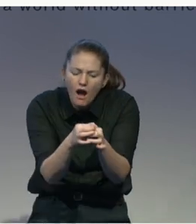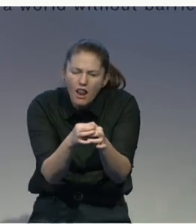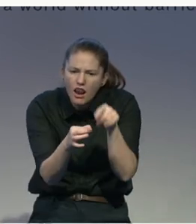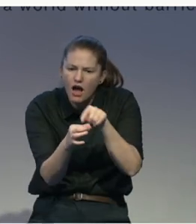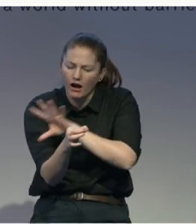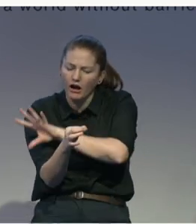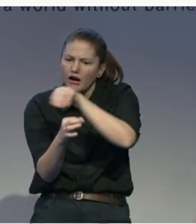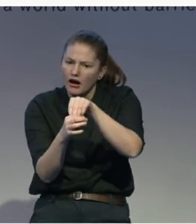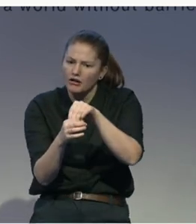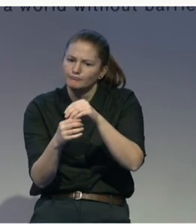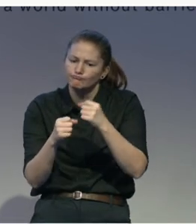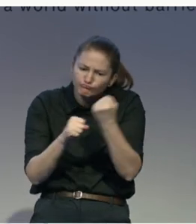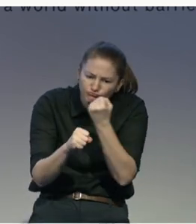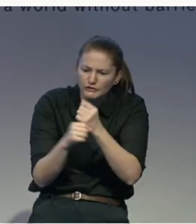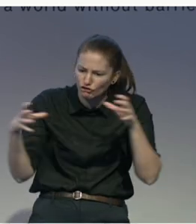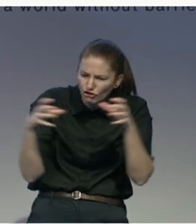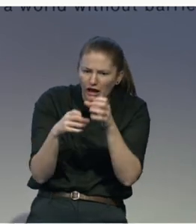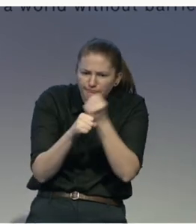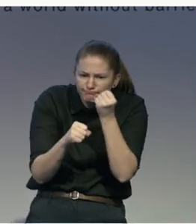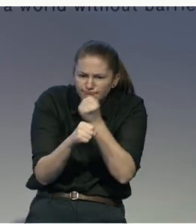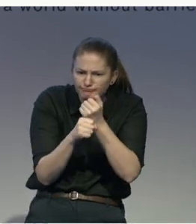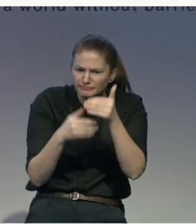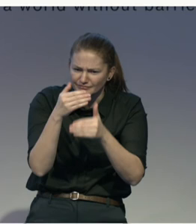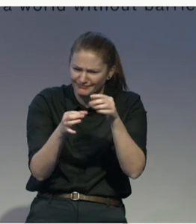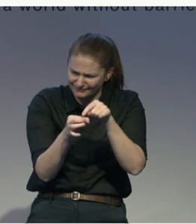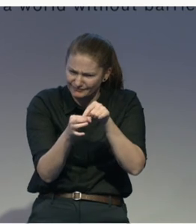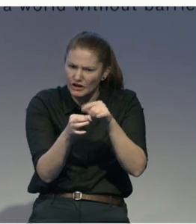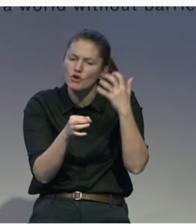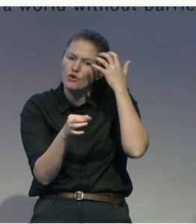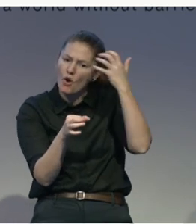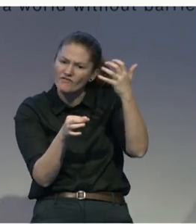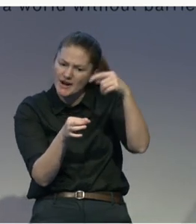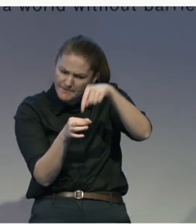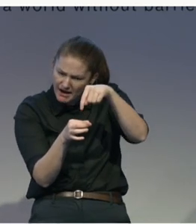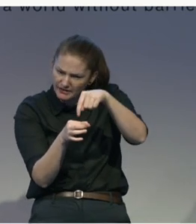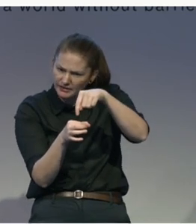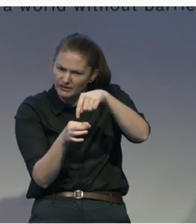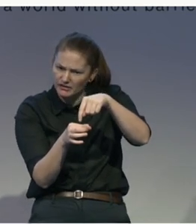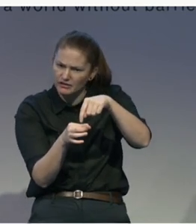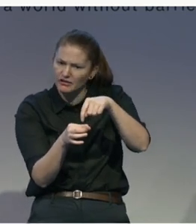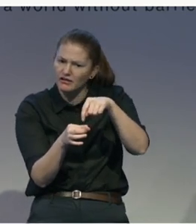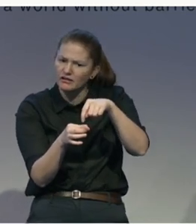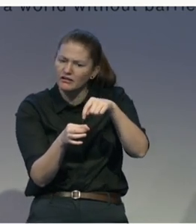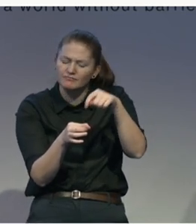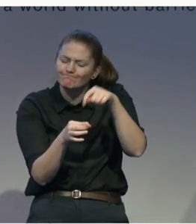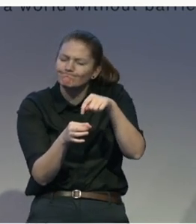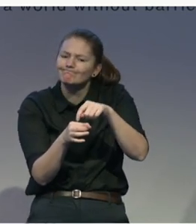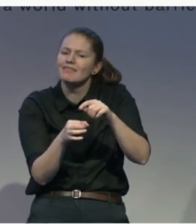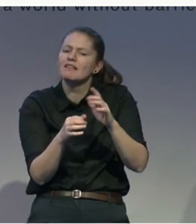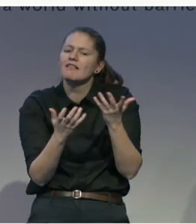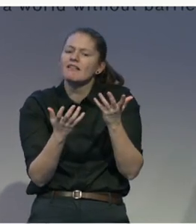some strategy of the local government to engage people in the local development plan so that